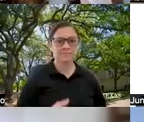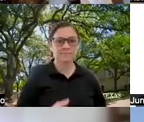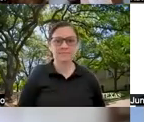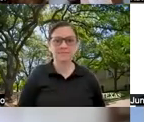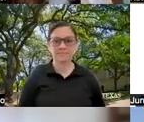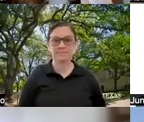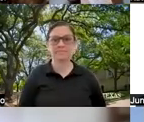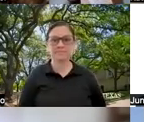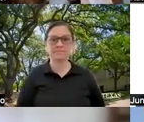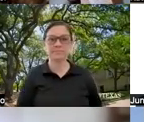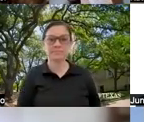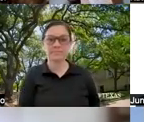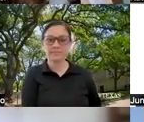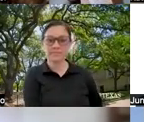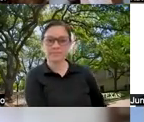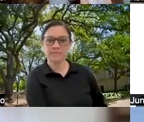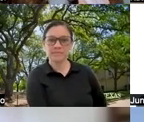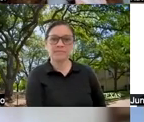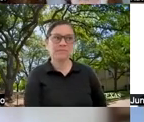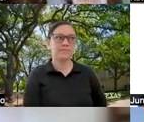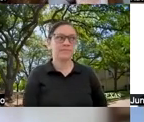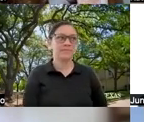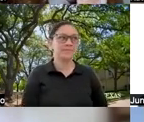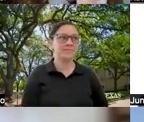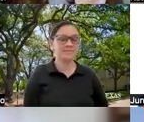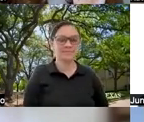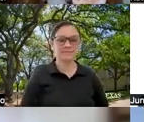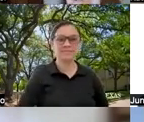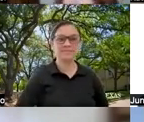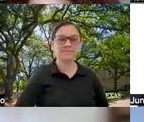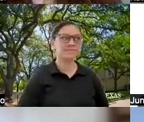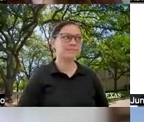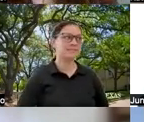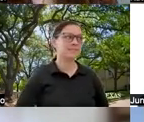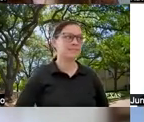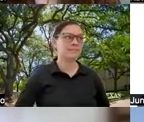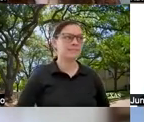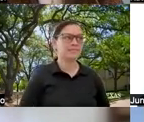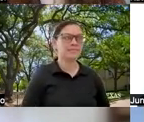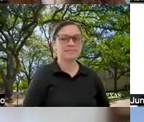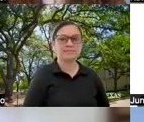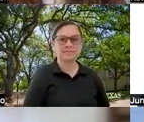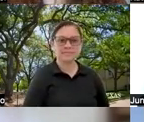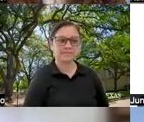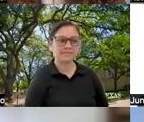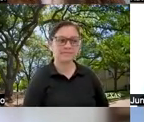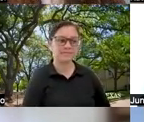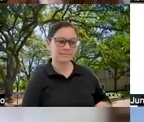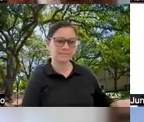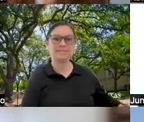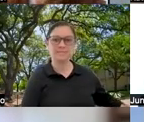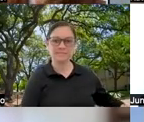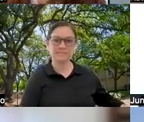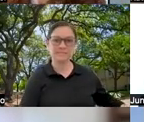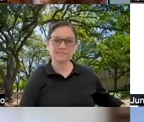representing. And so you click on that sticky note, a little window like this should pop up, and you should be able to fill it in. And then you